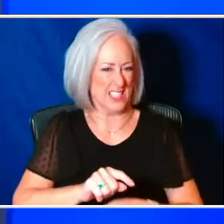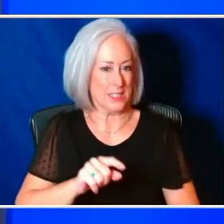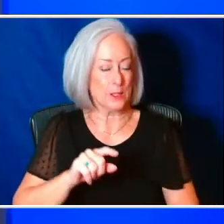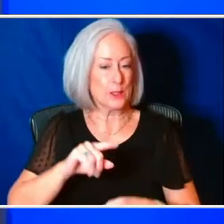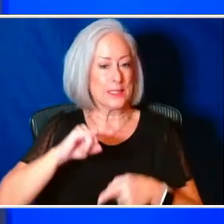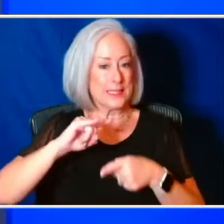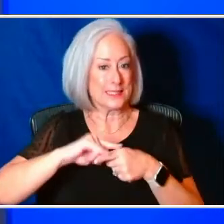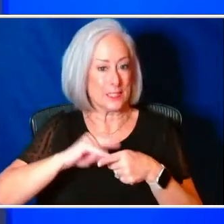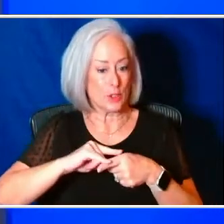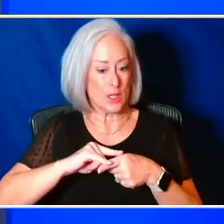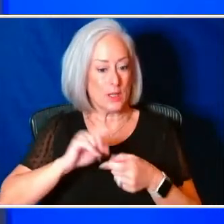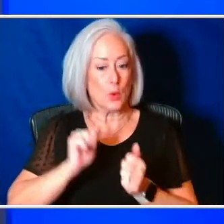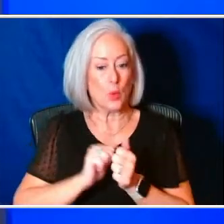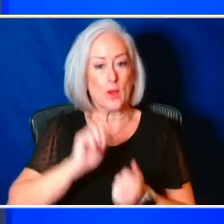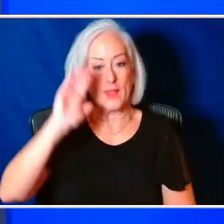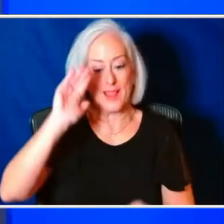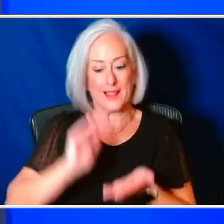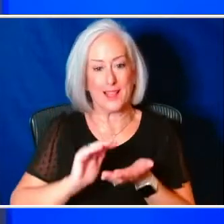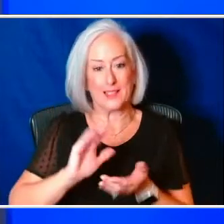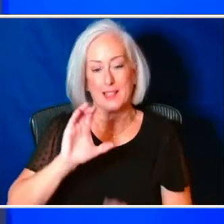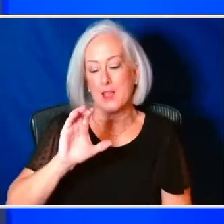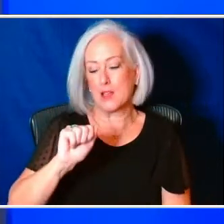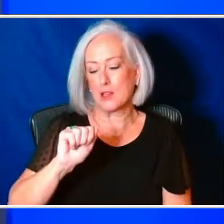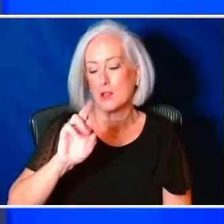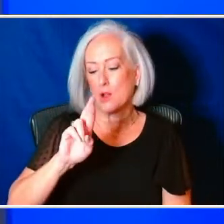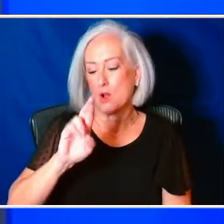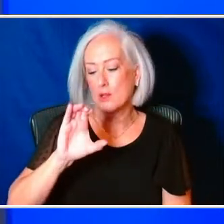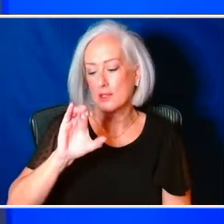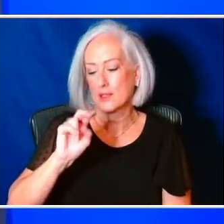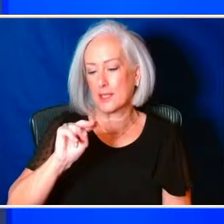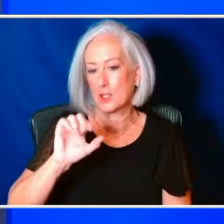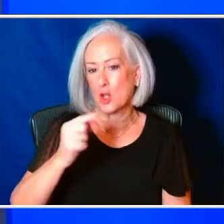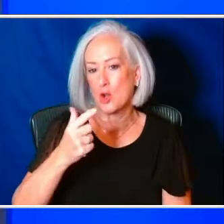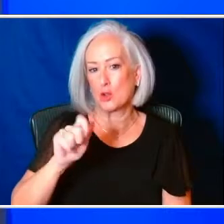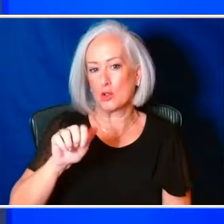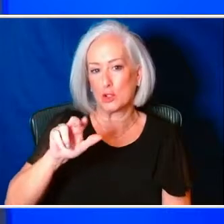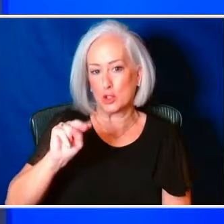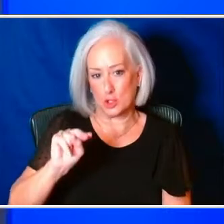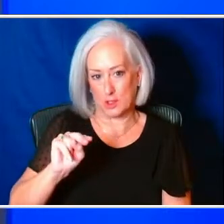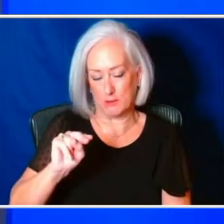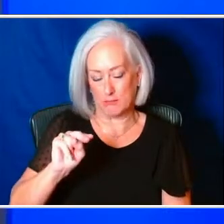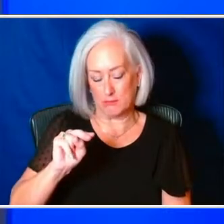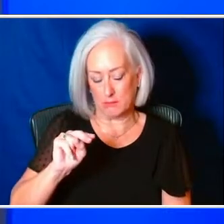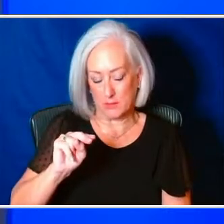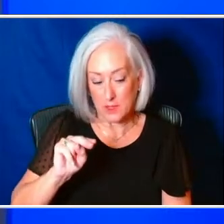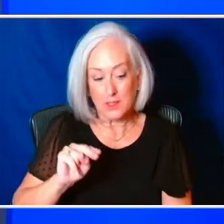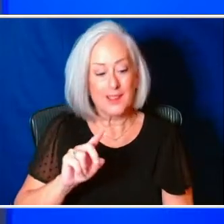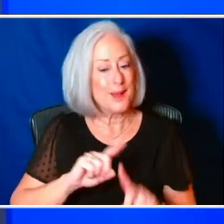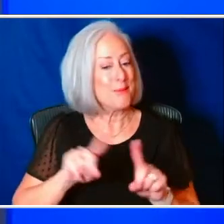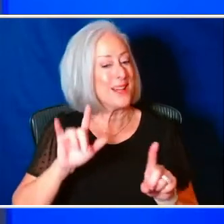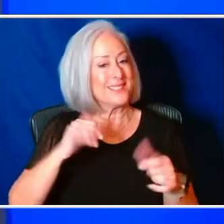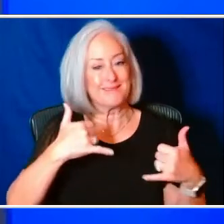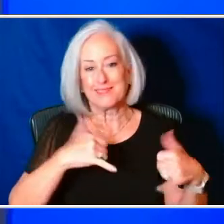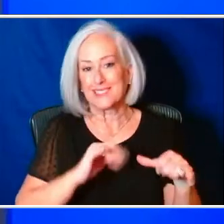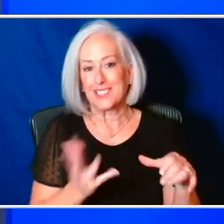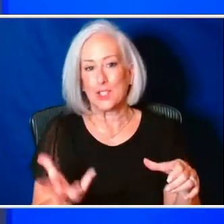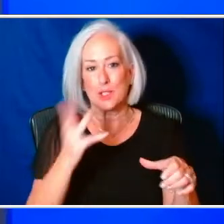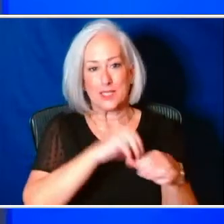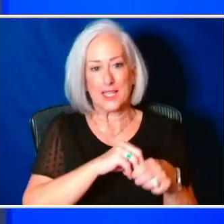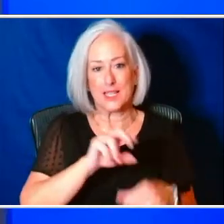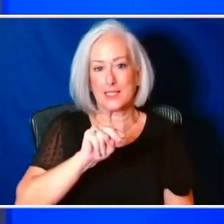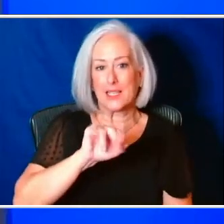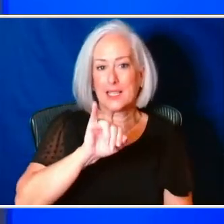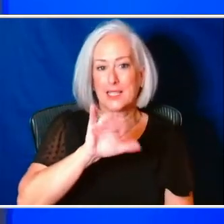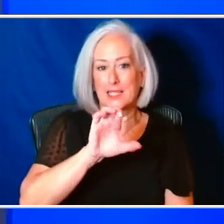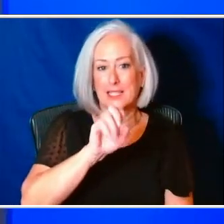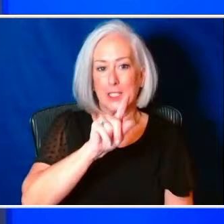still contains nicotine, which is unfortunately highly addictive, and nicotine by itself is also a carcinogen. So even though it